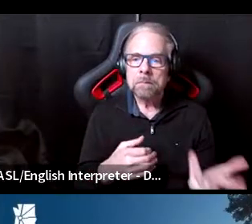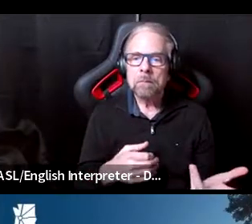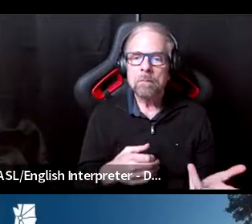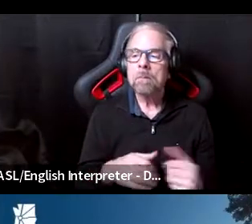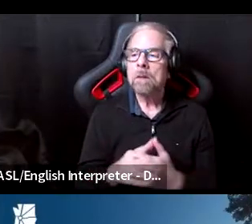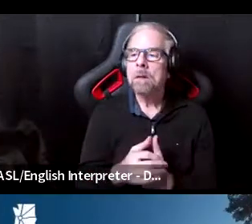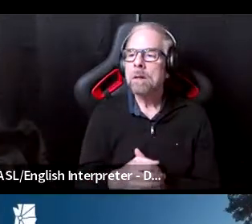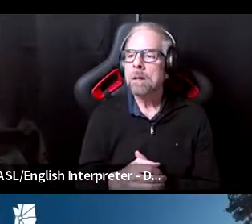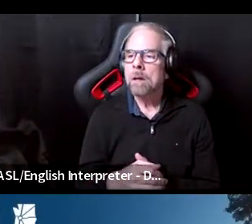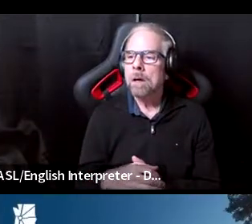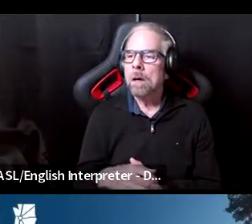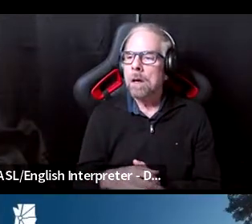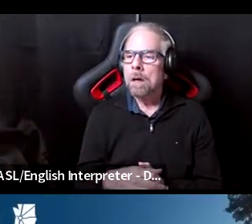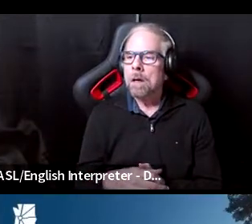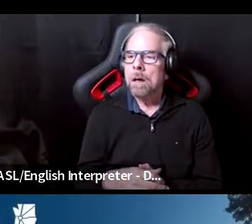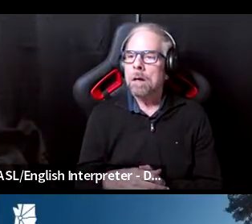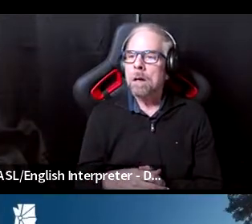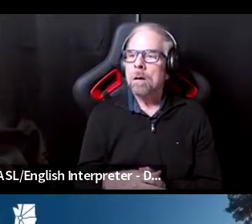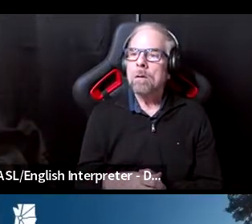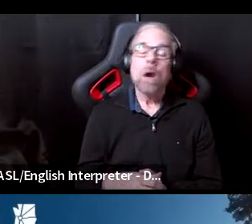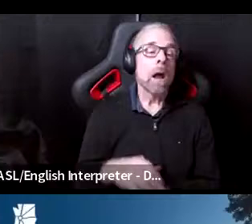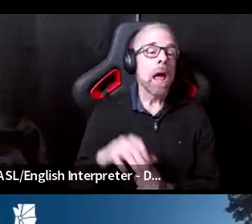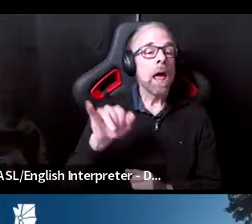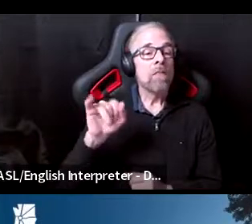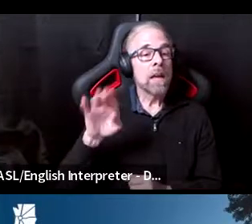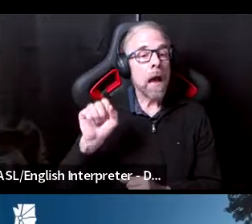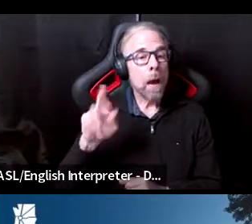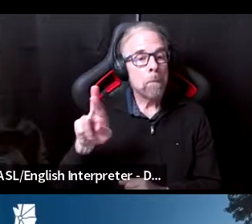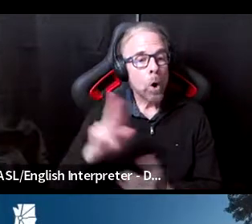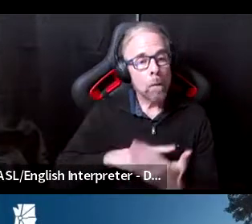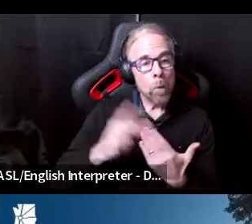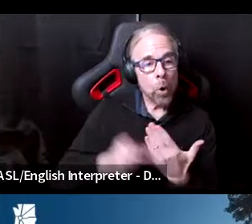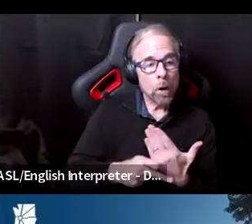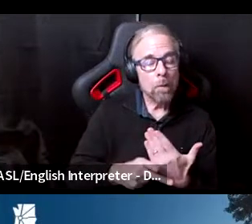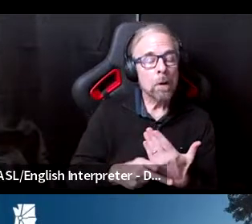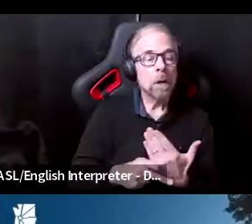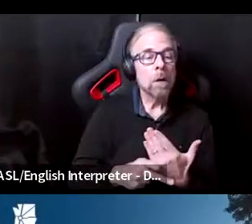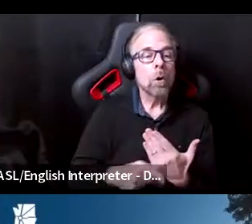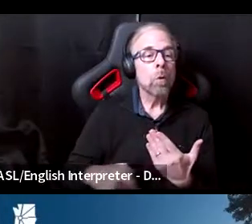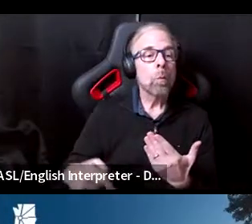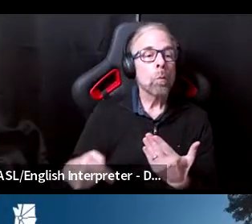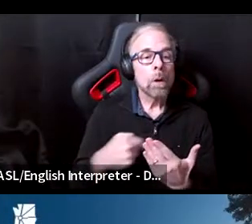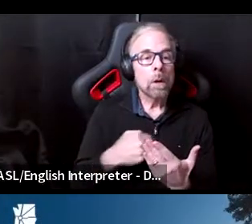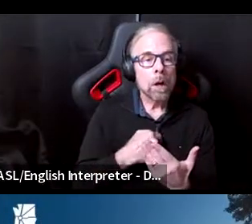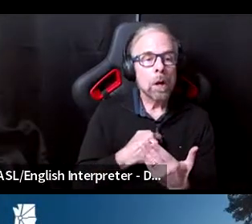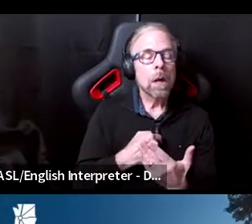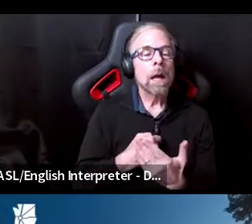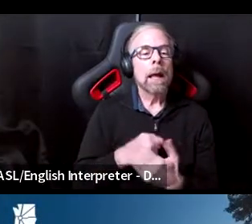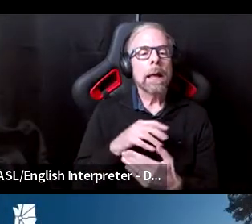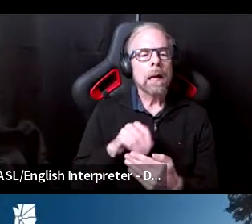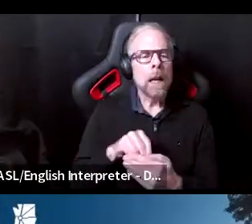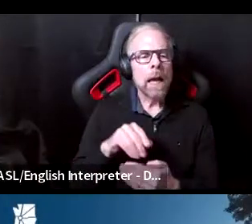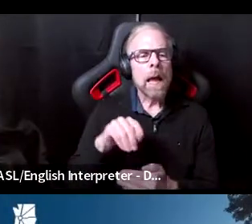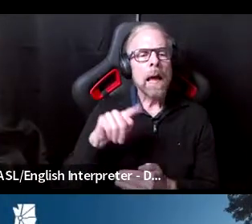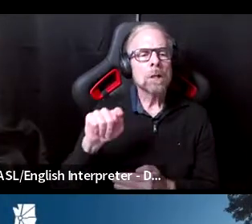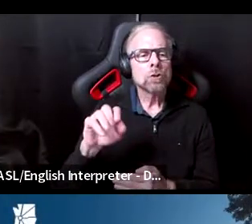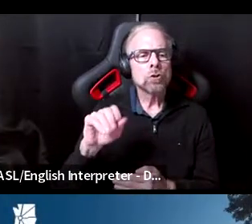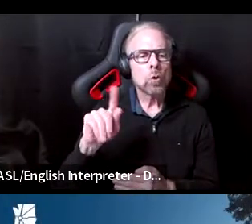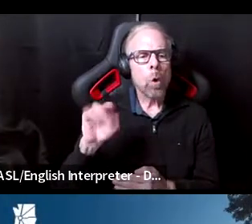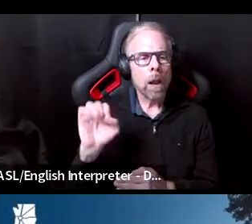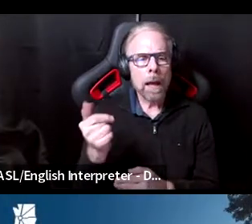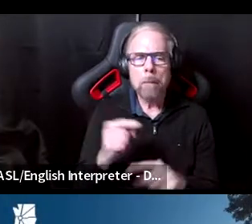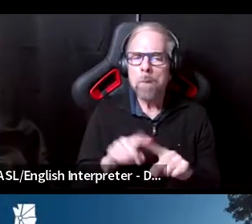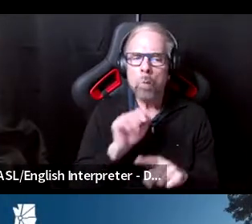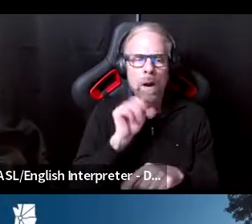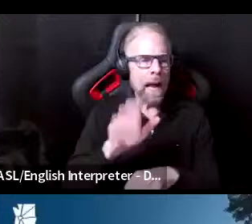Thank you, Kimberly. So the IVR program, we do include tolling, but we are not setting the rates or policy